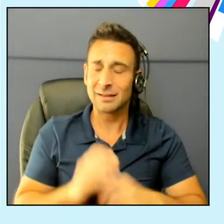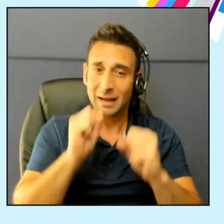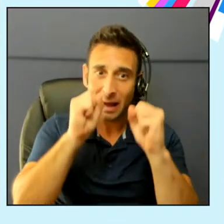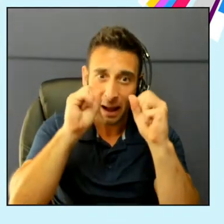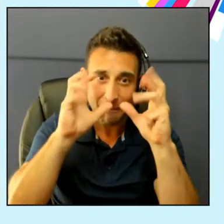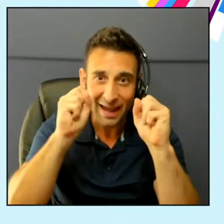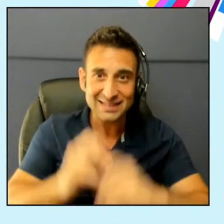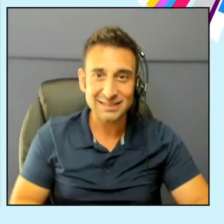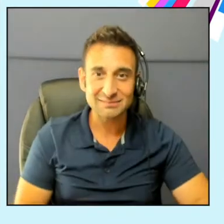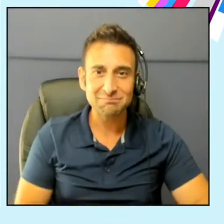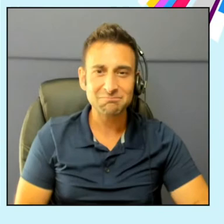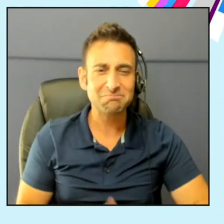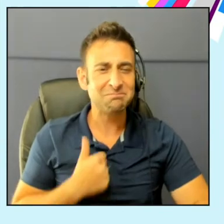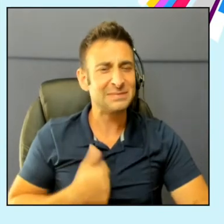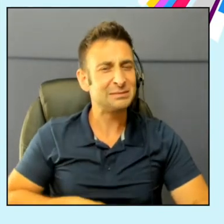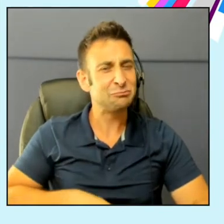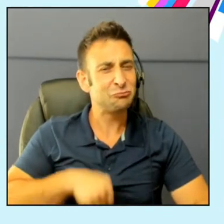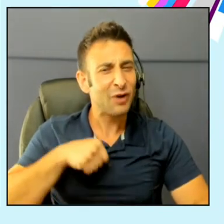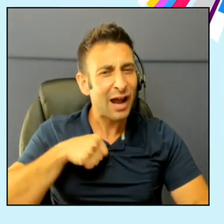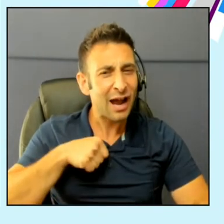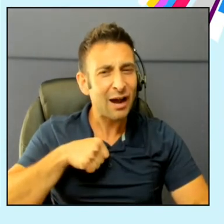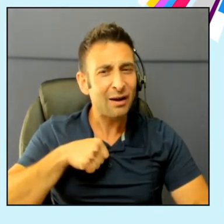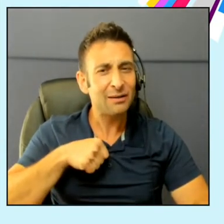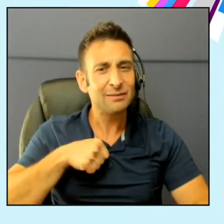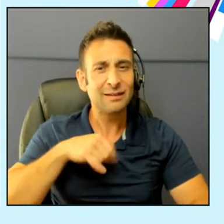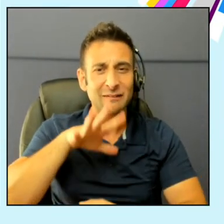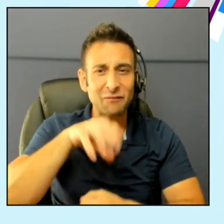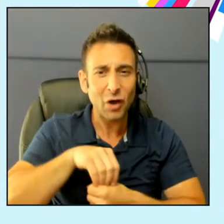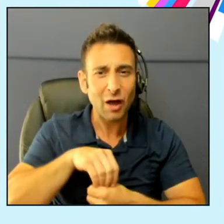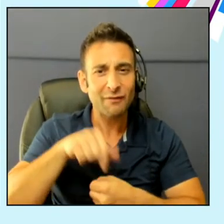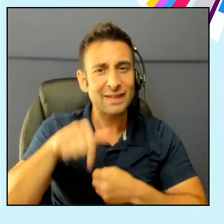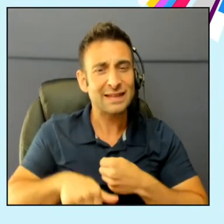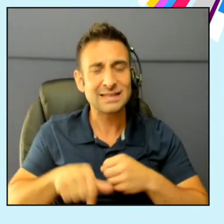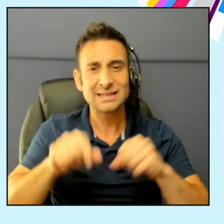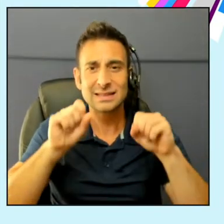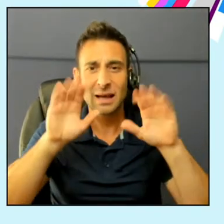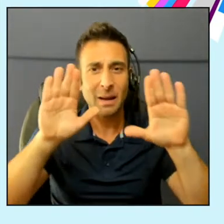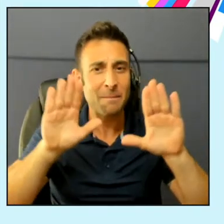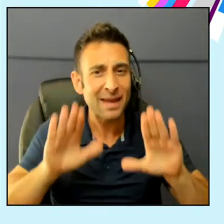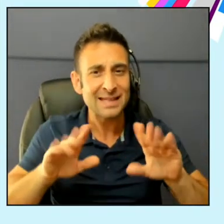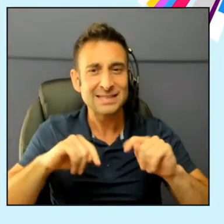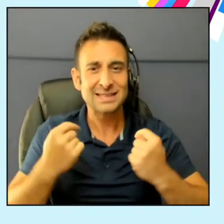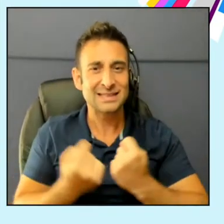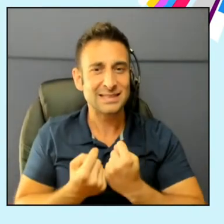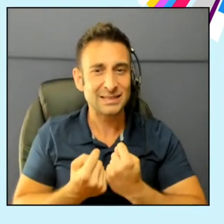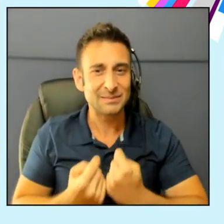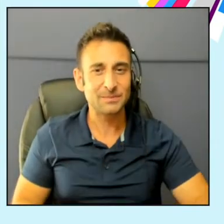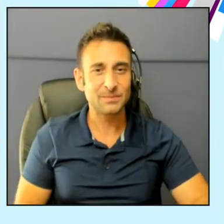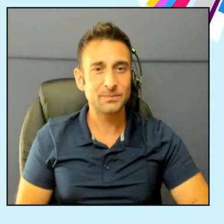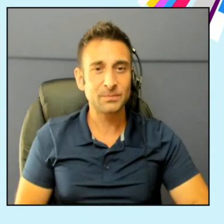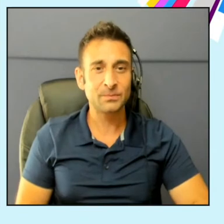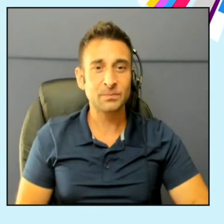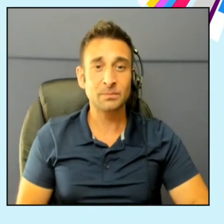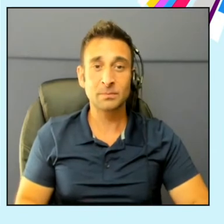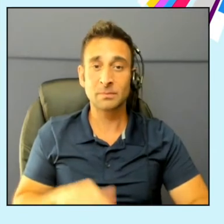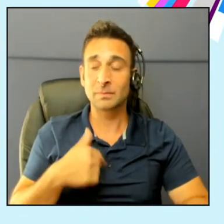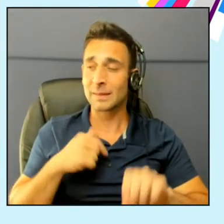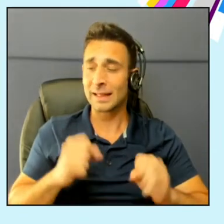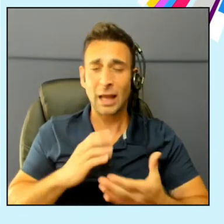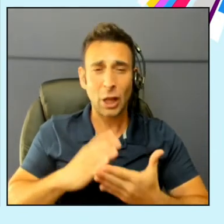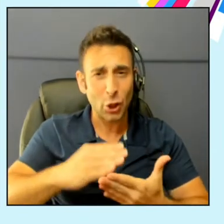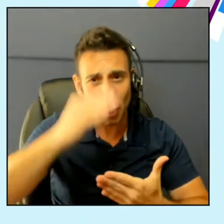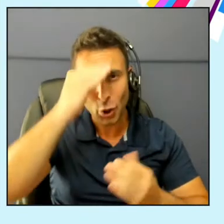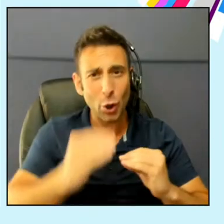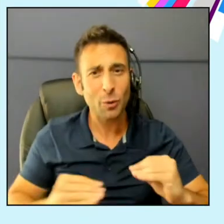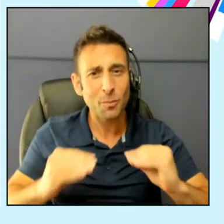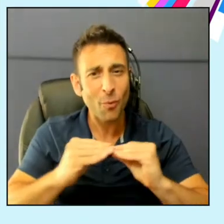am super proud to be part of this amazing team where I am able to learn more and more